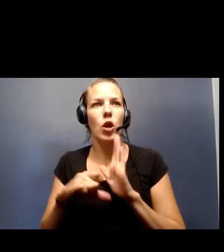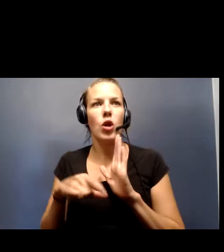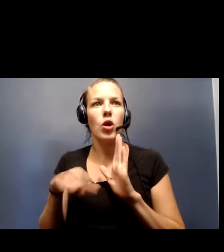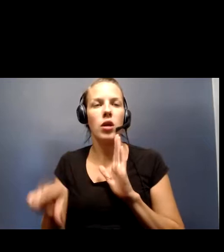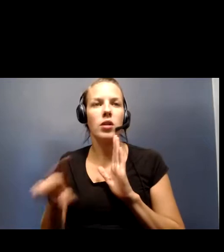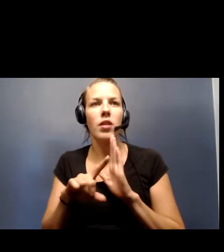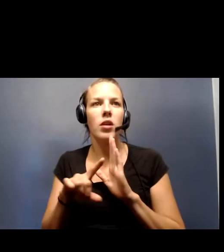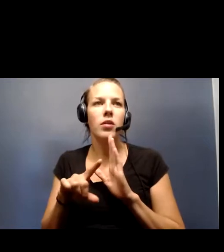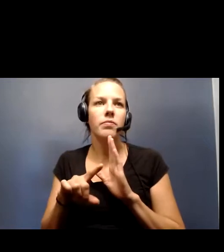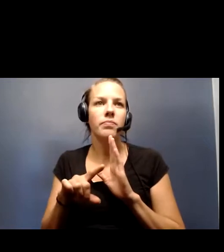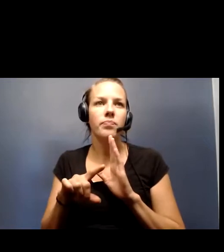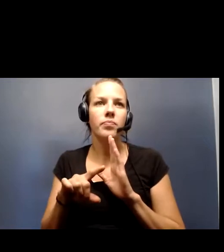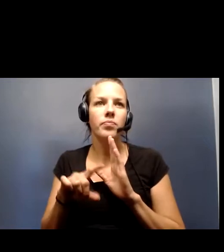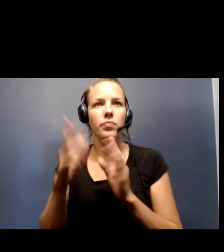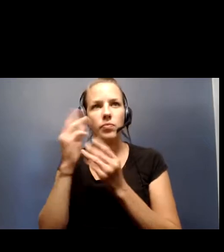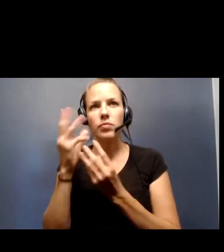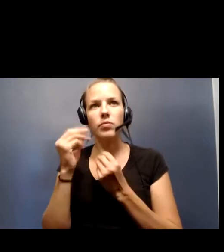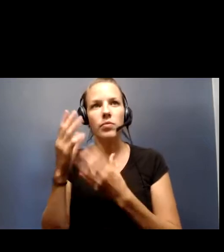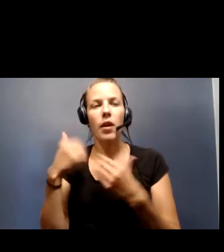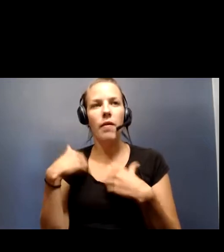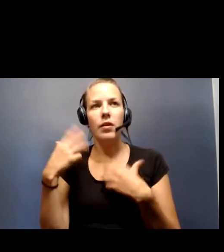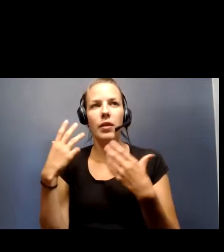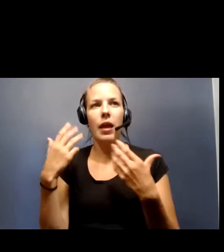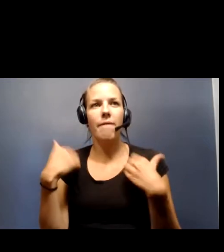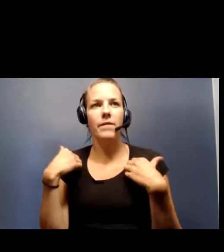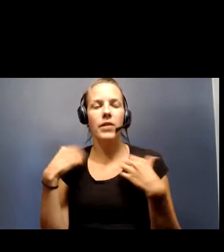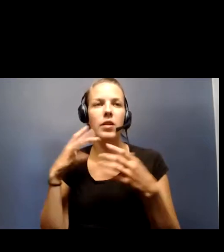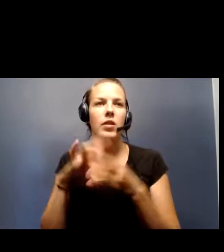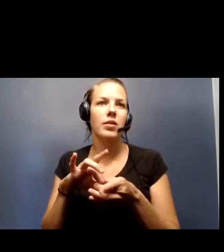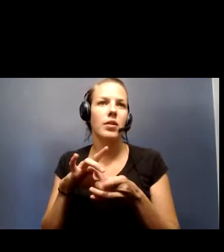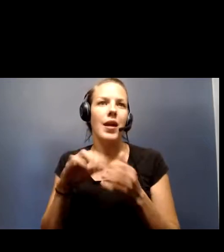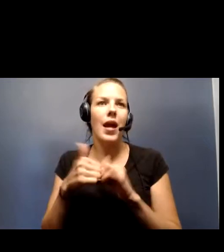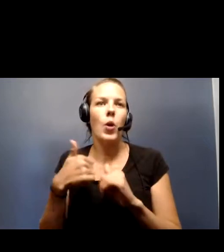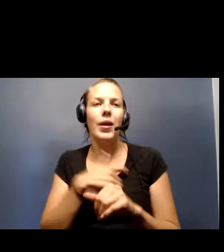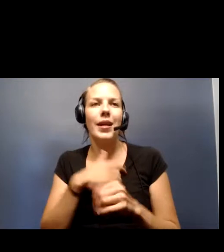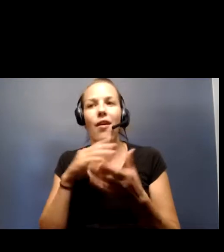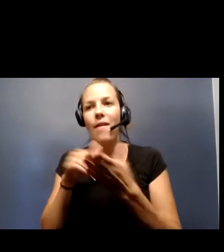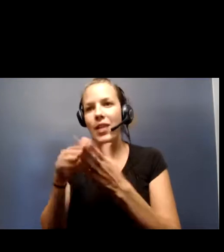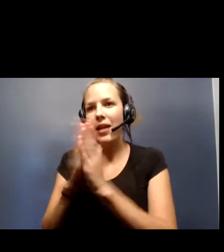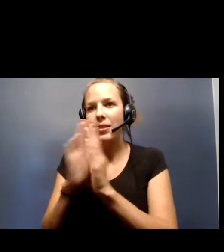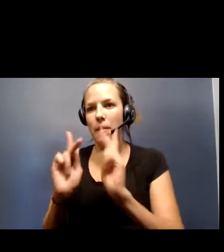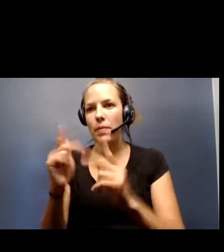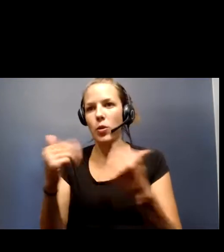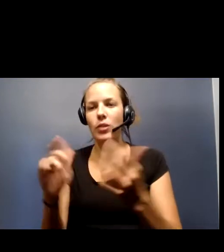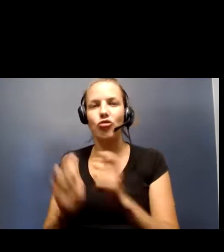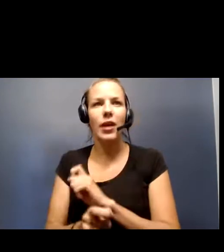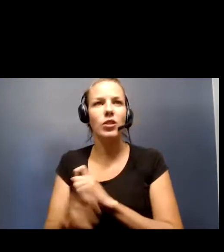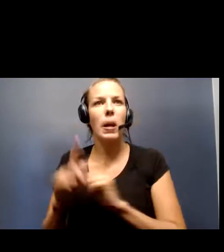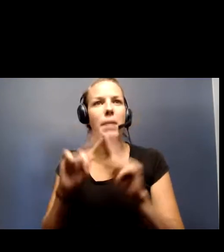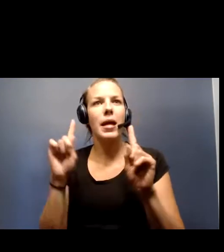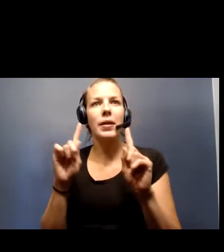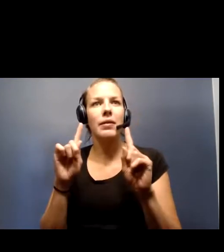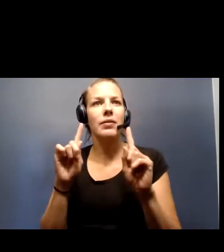the information that they've brought forth about how we often ask people to make changes, but we don't